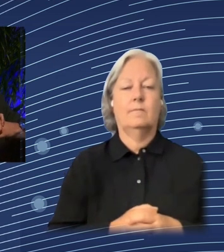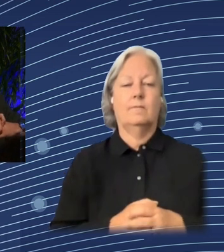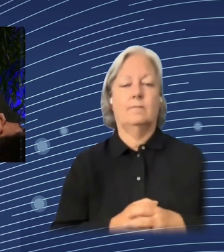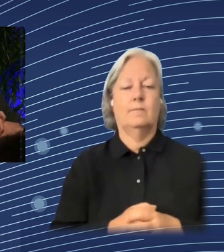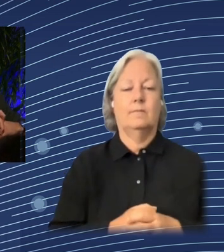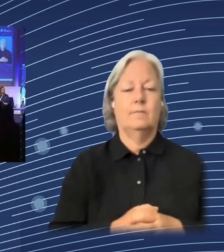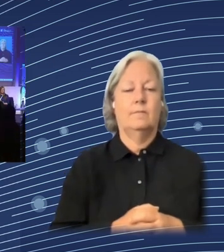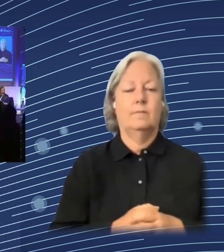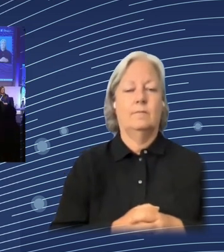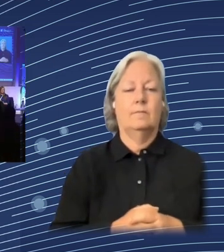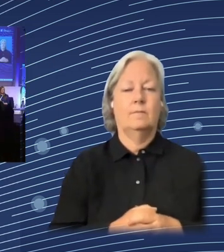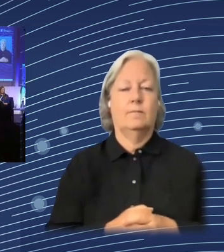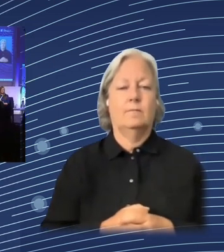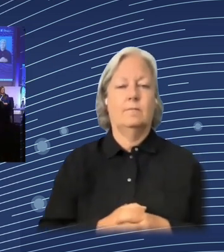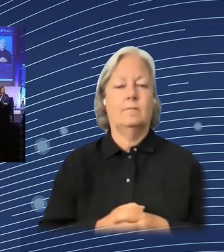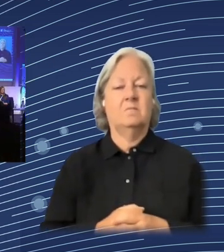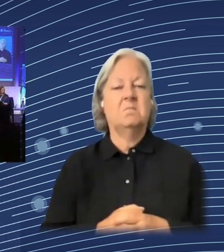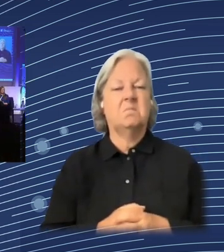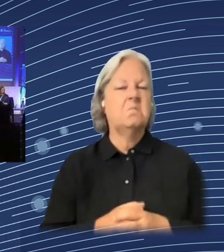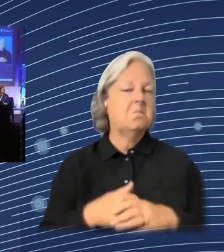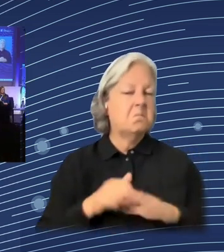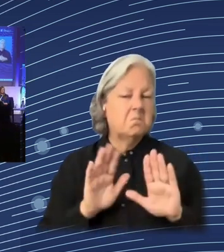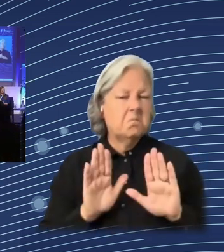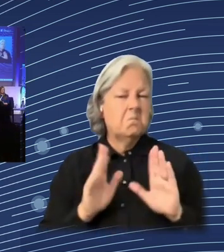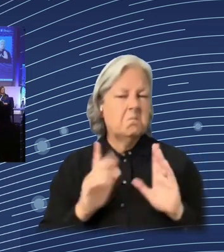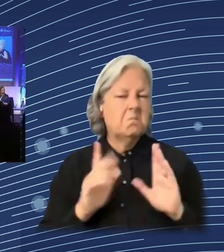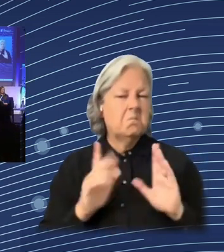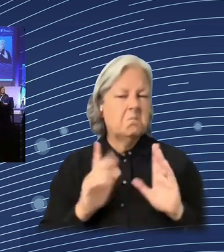I'll give you a few moments. Yes, let's keep the screen here.